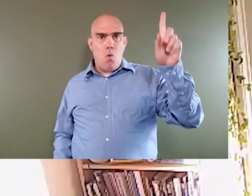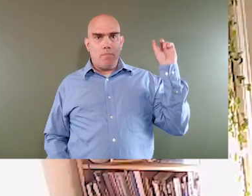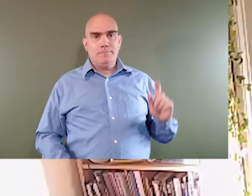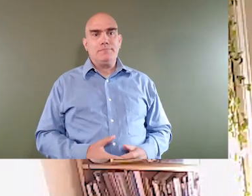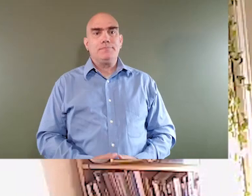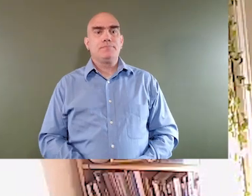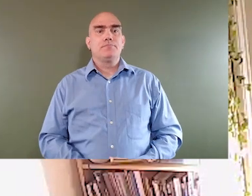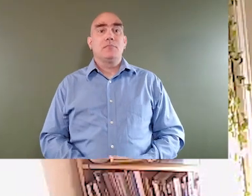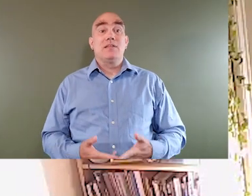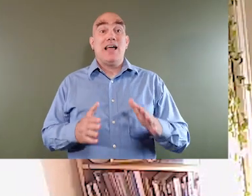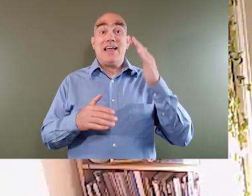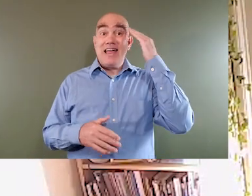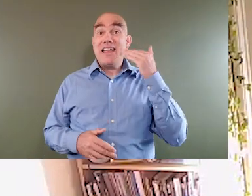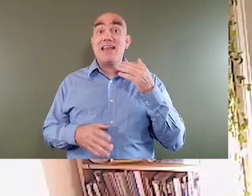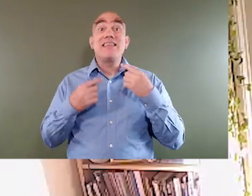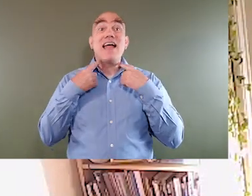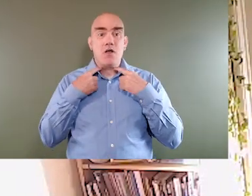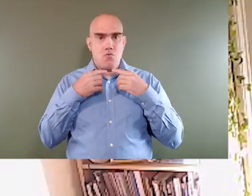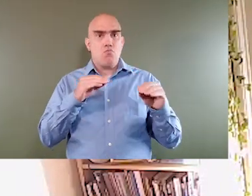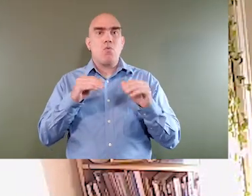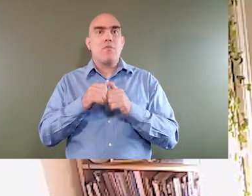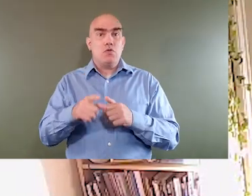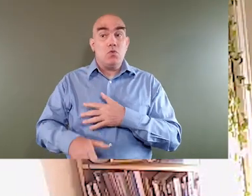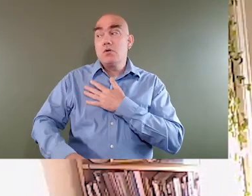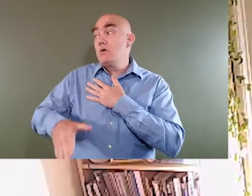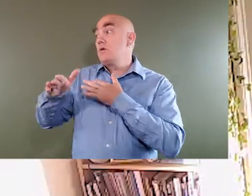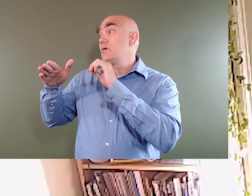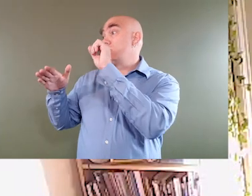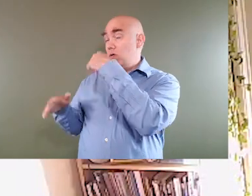Let the head and the neck rotate with you.